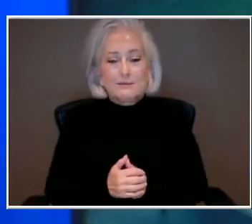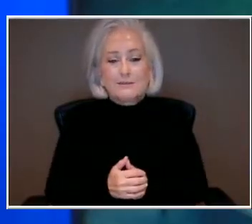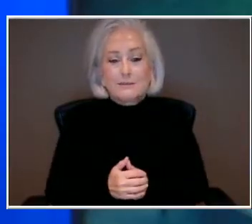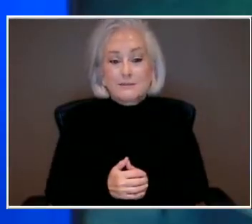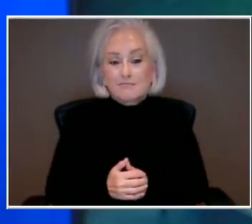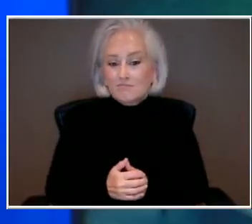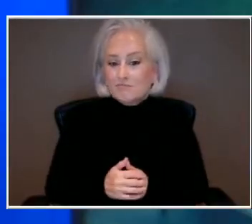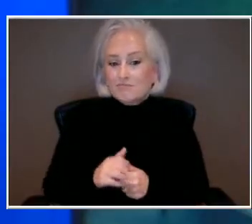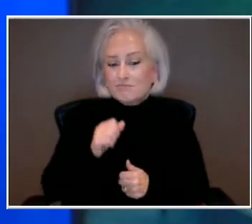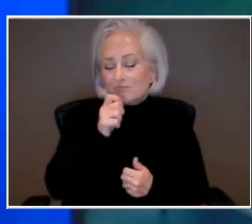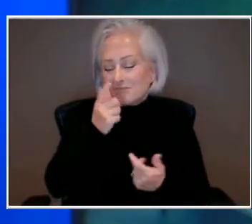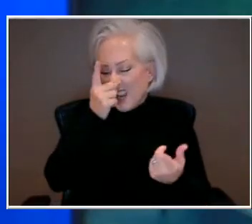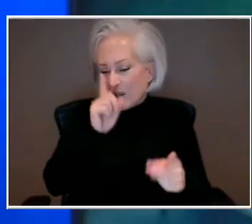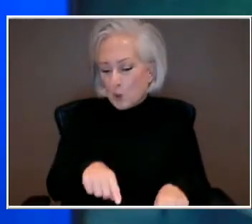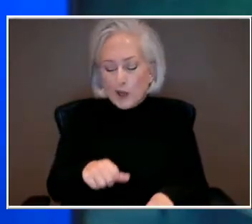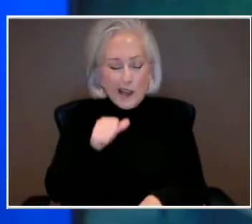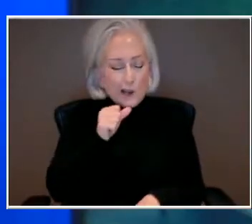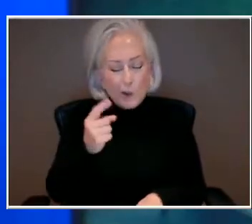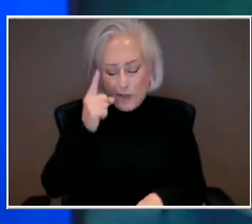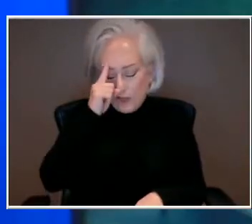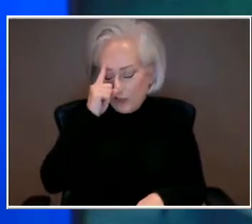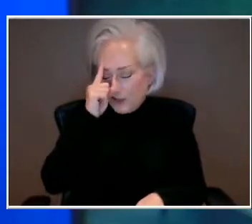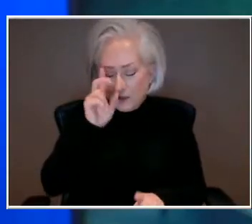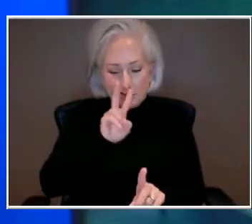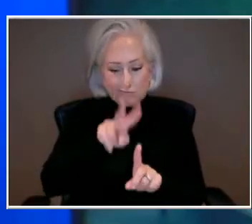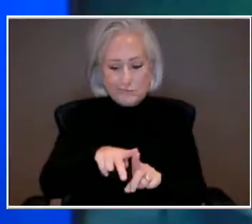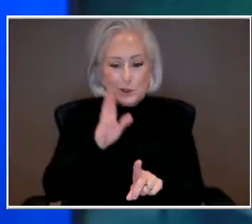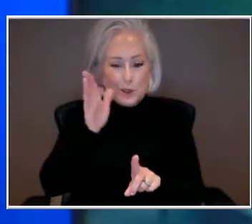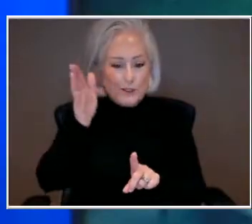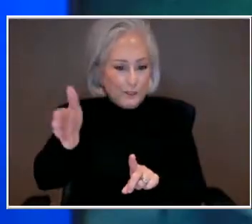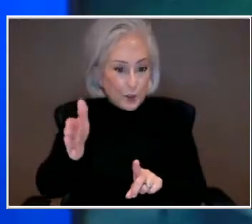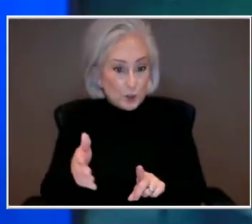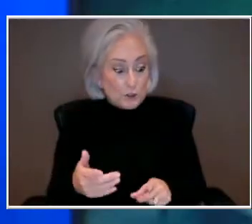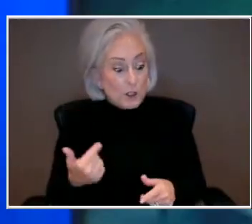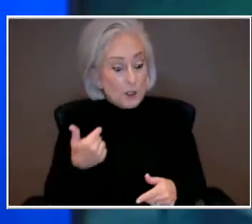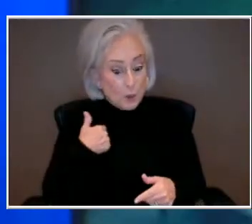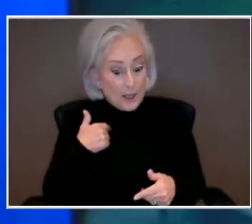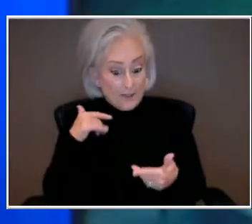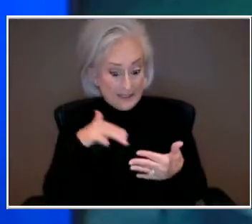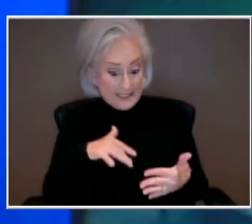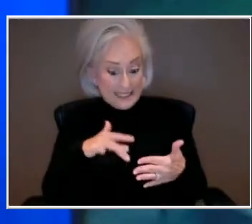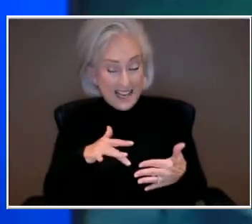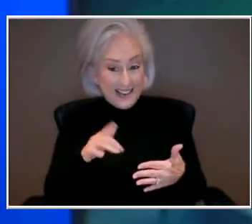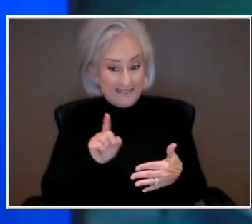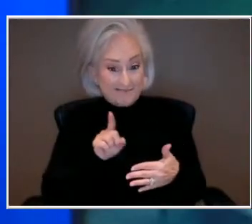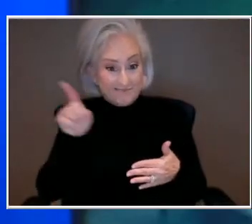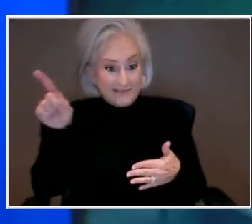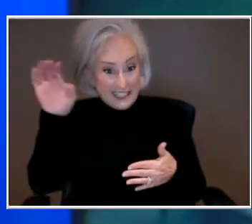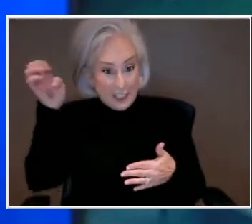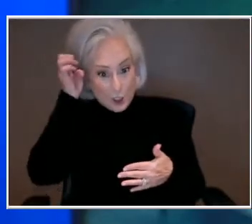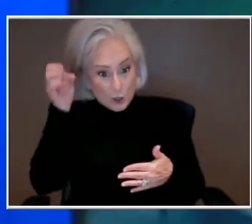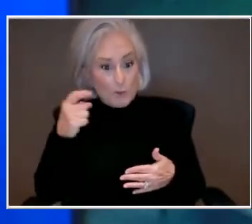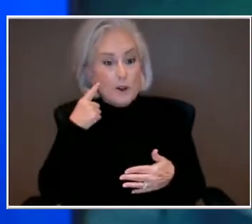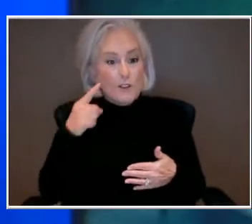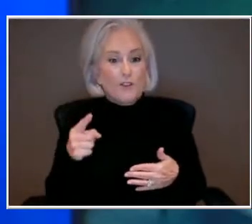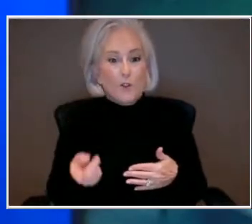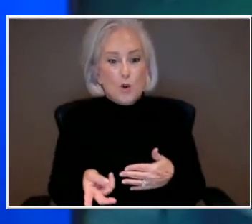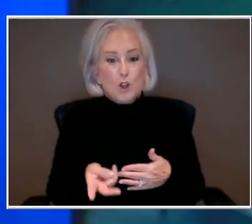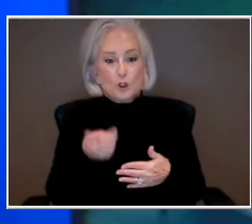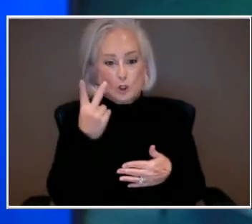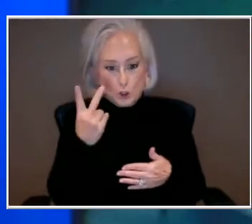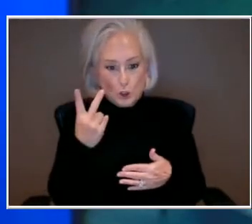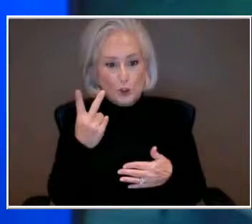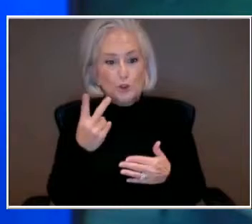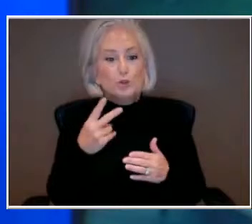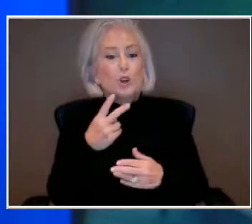futuristic. They have been trials, especially overseas, where it's very common for 2 individual radiologists to read every